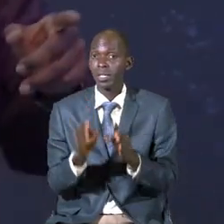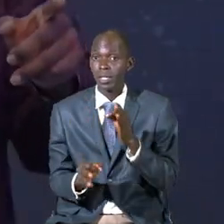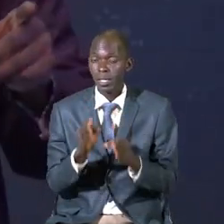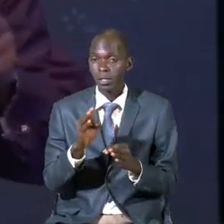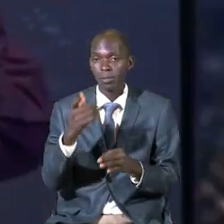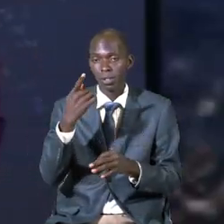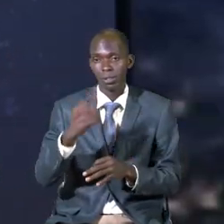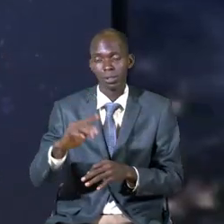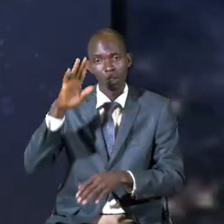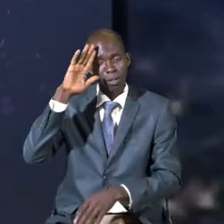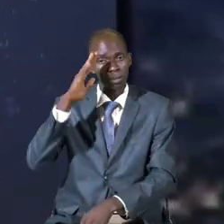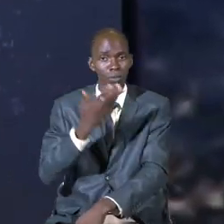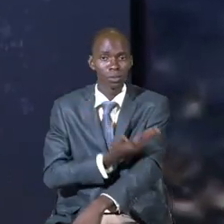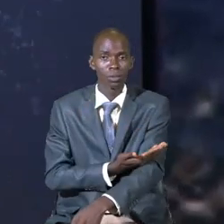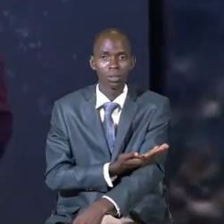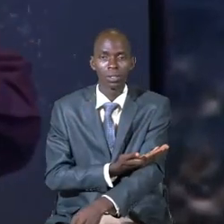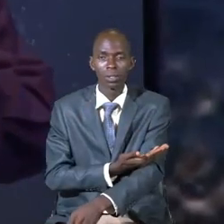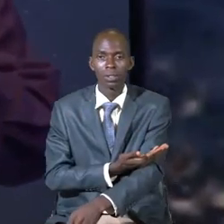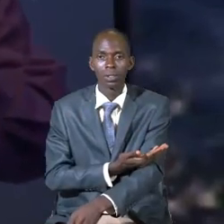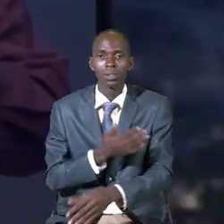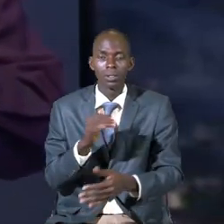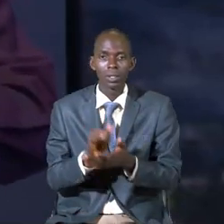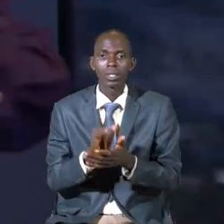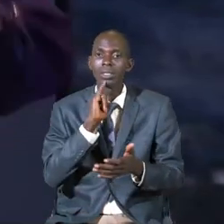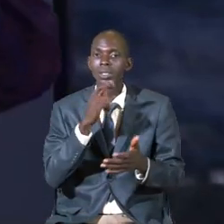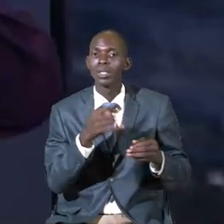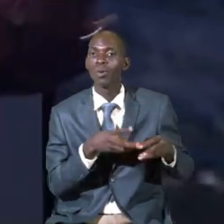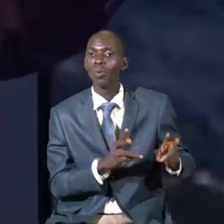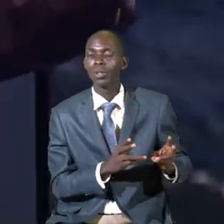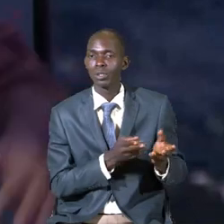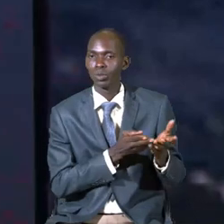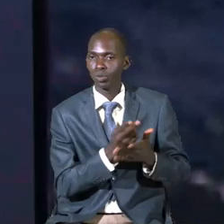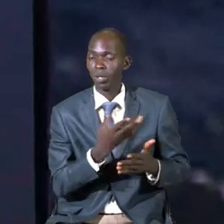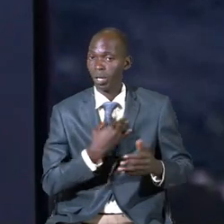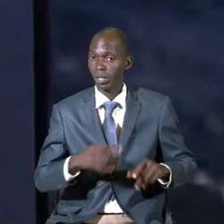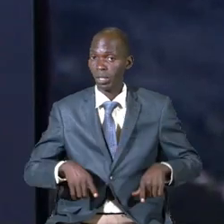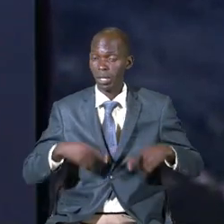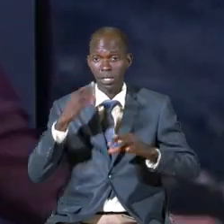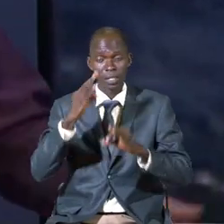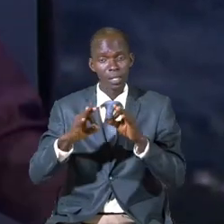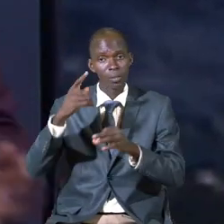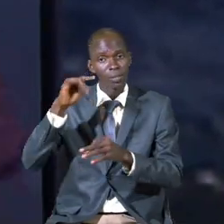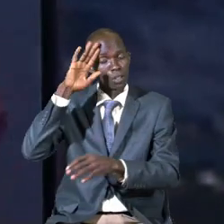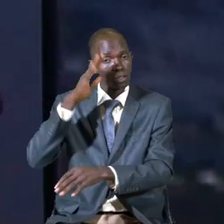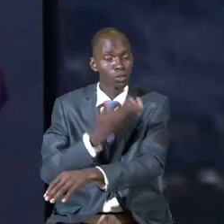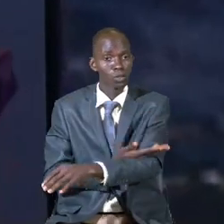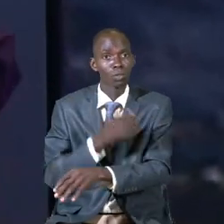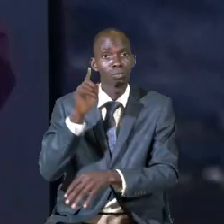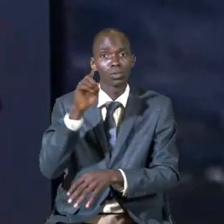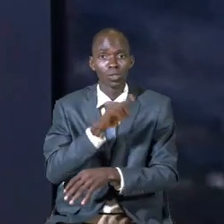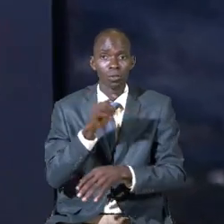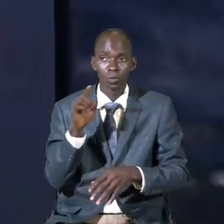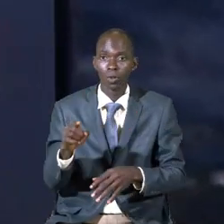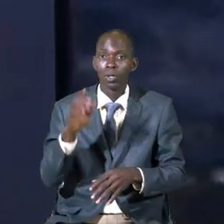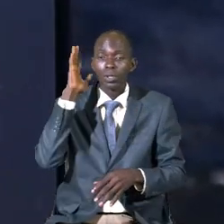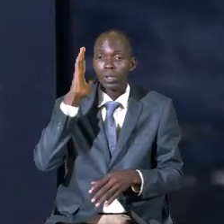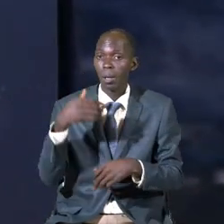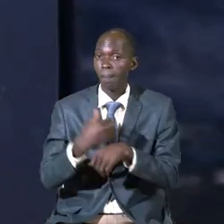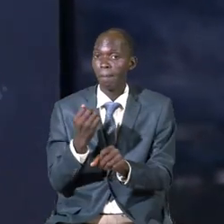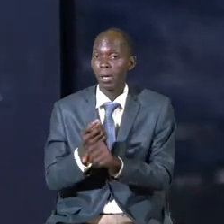son that the way the truth and the life if the son therefore shall make you